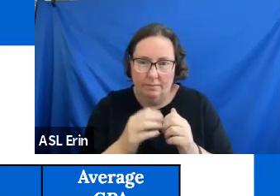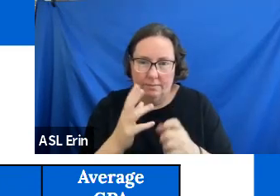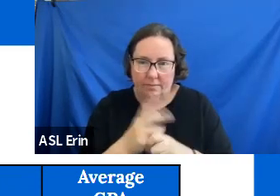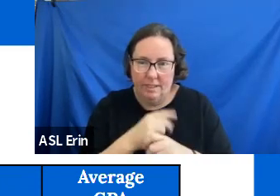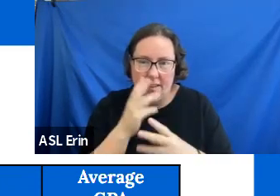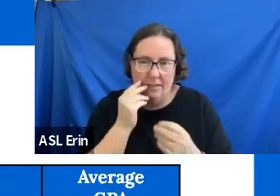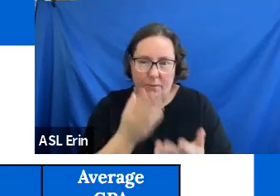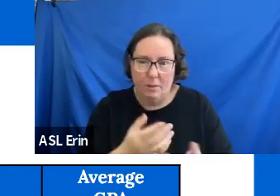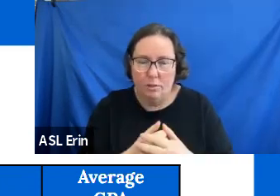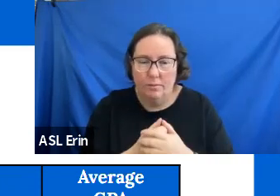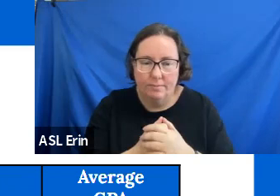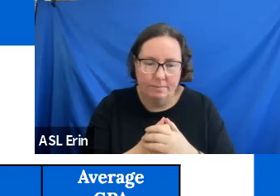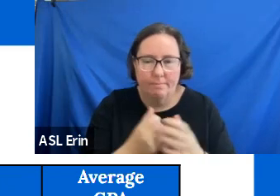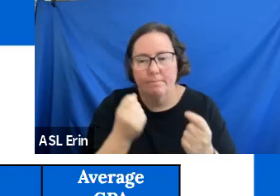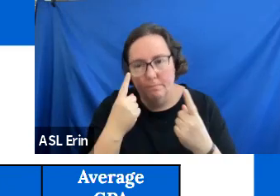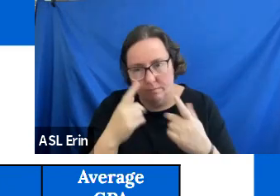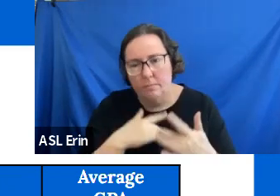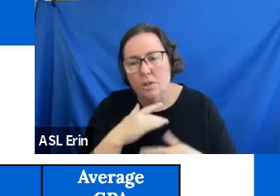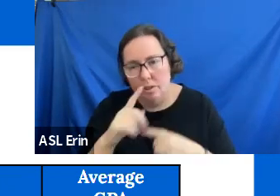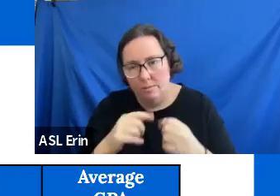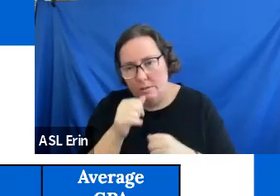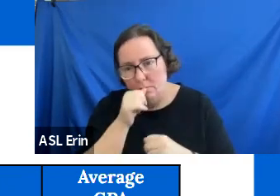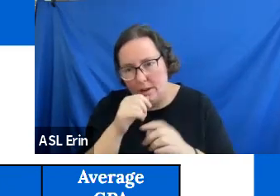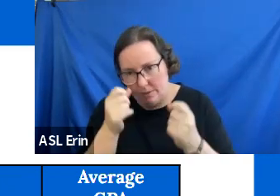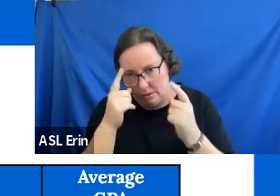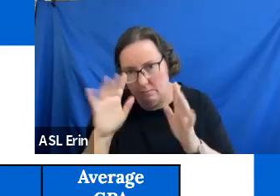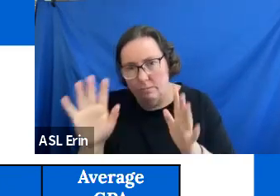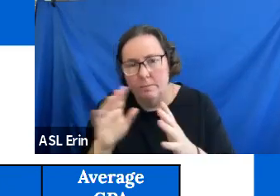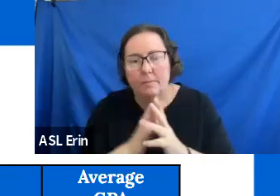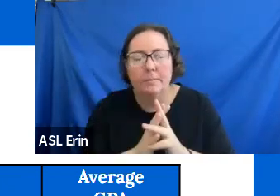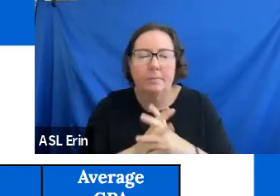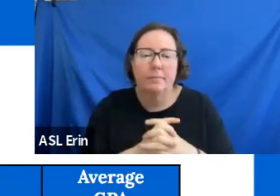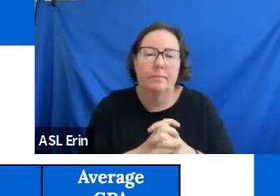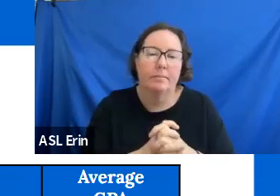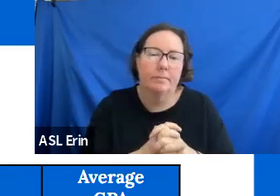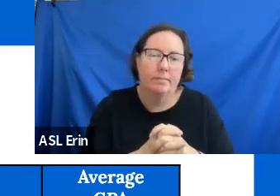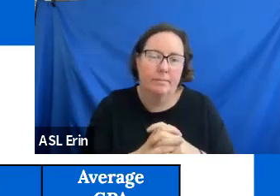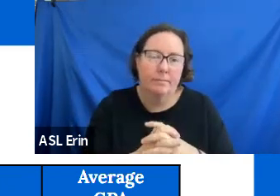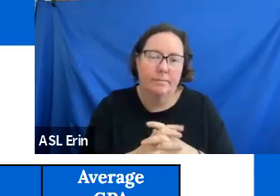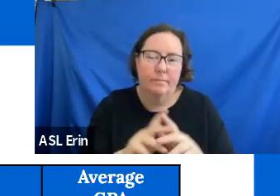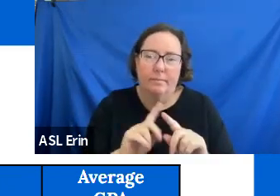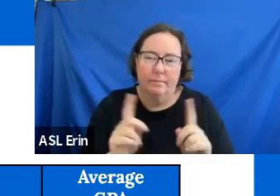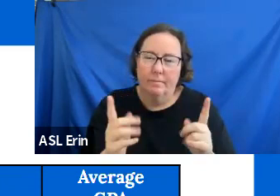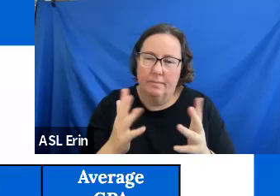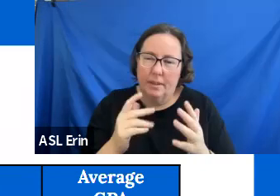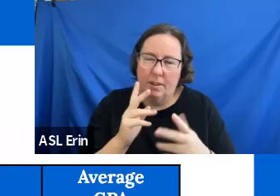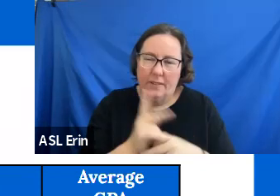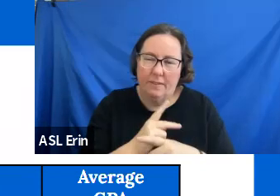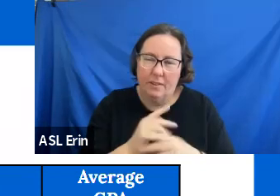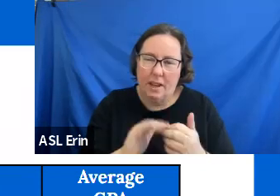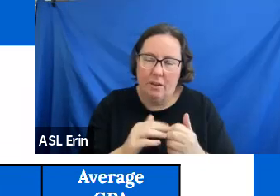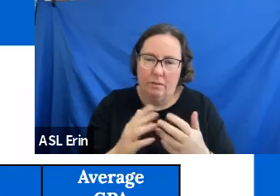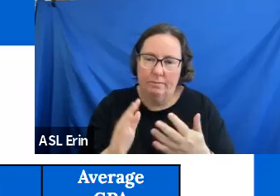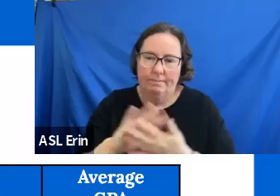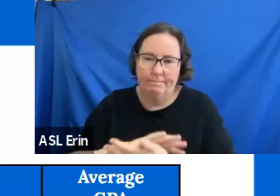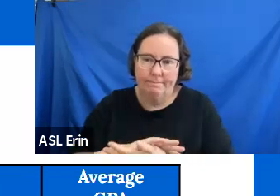data? I understand the concern with privacy, but want to try to figure out how we